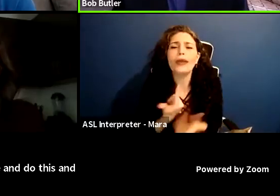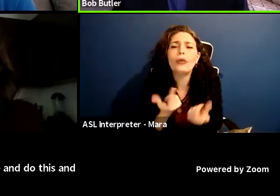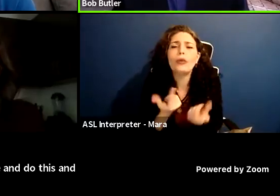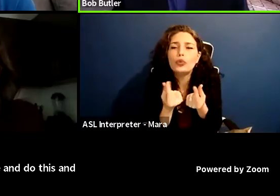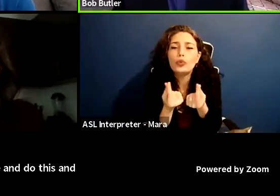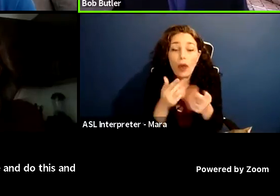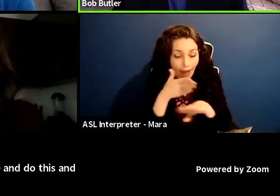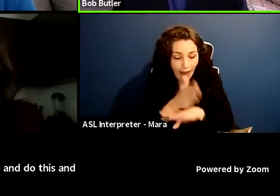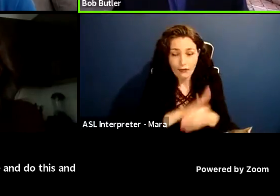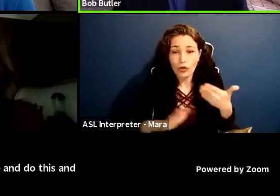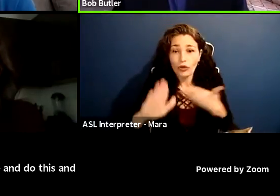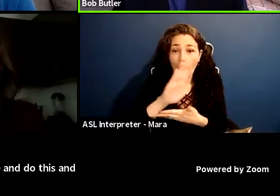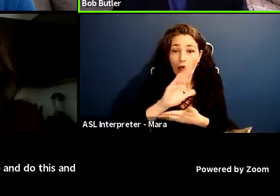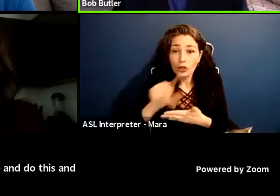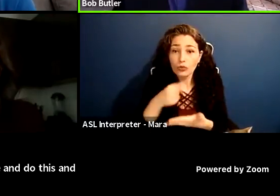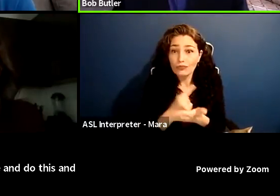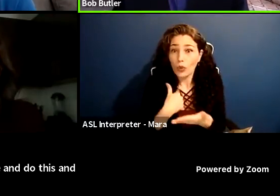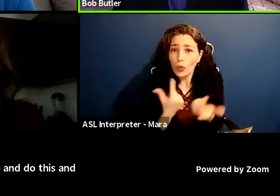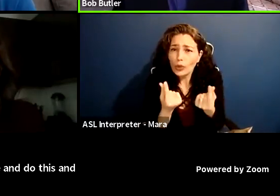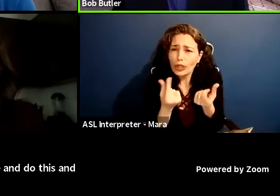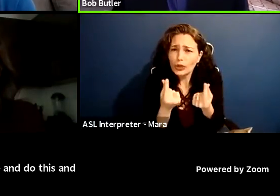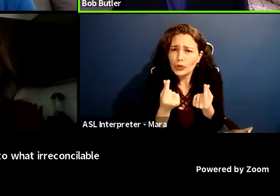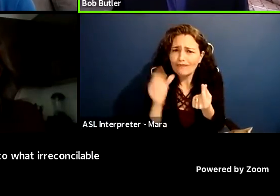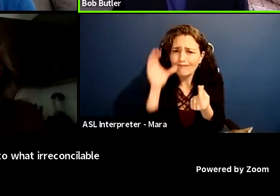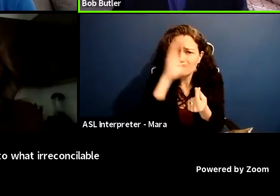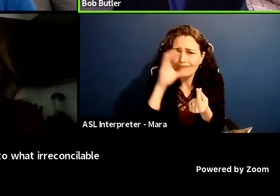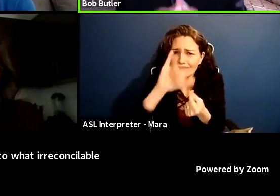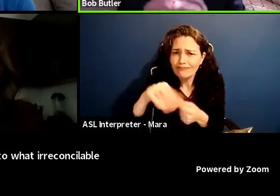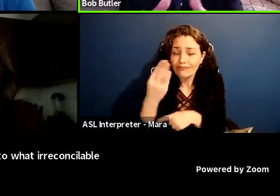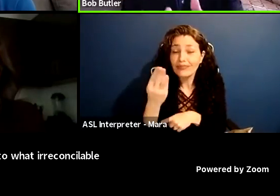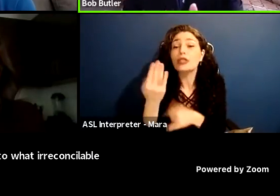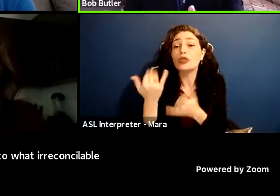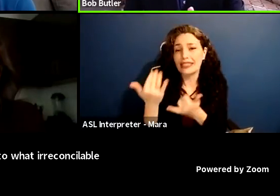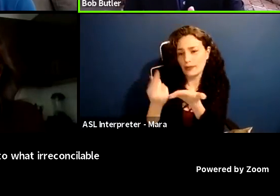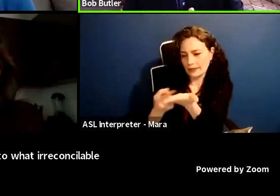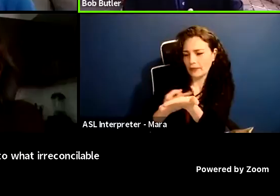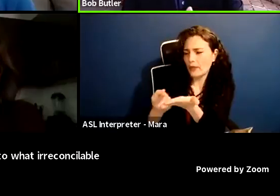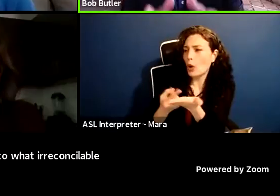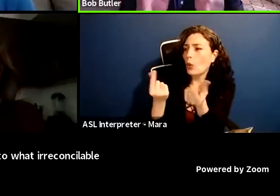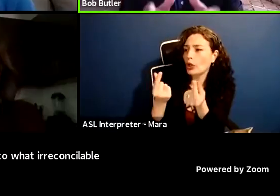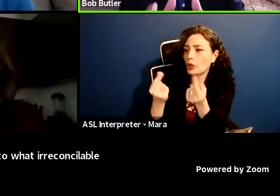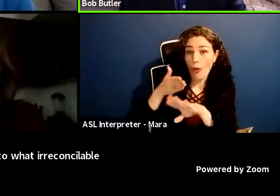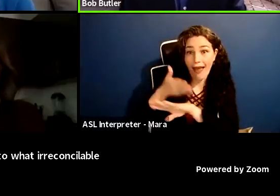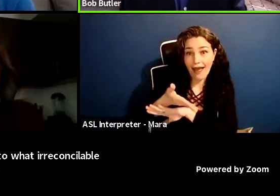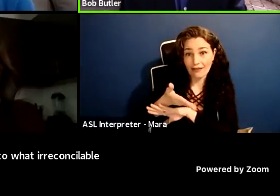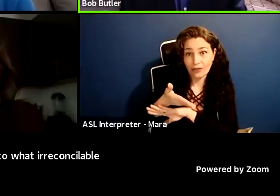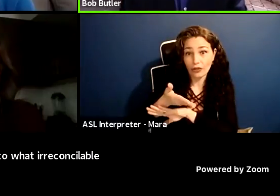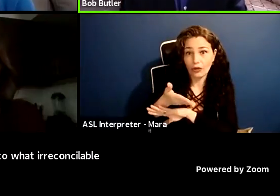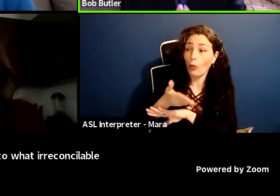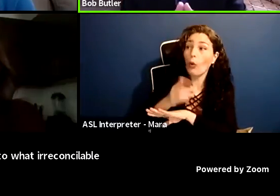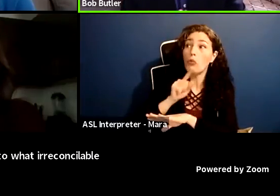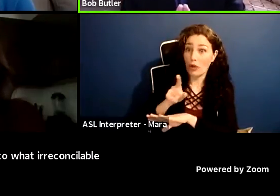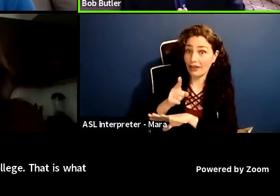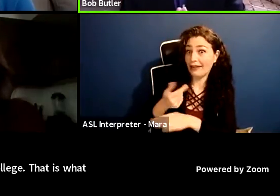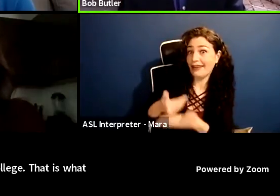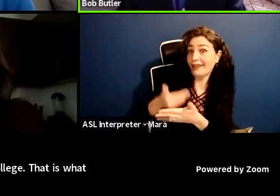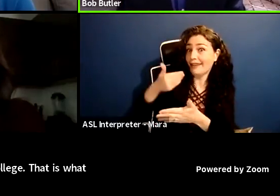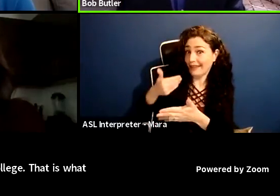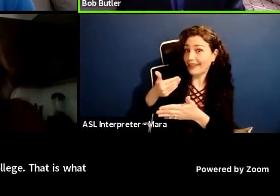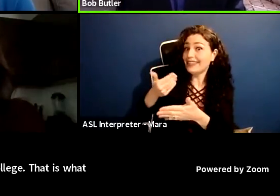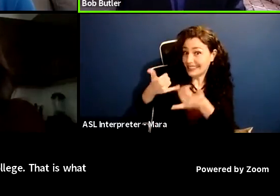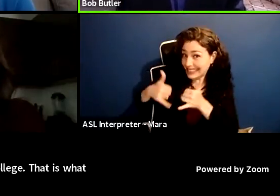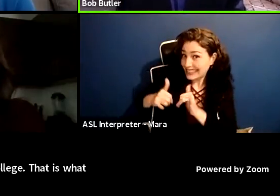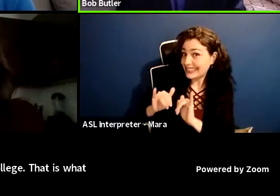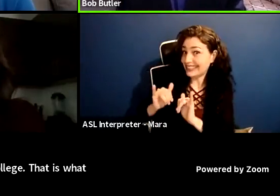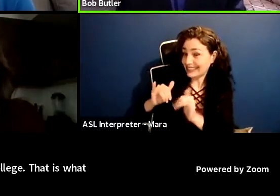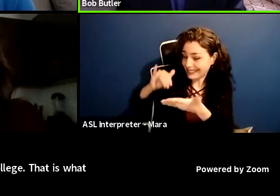college in order for me to get a job. So that's what we're going to talk about today. What do you need to do while you're still in school to increase your chances